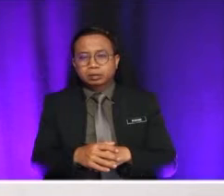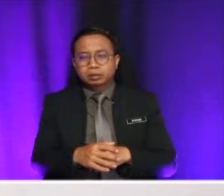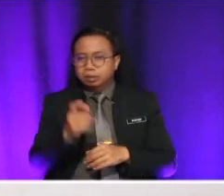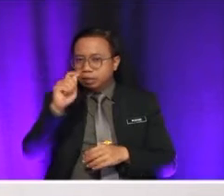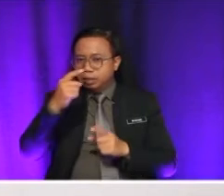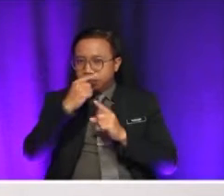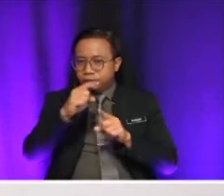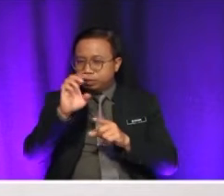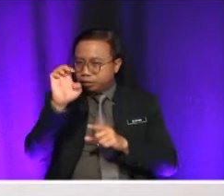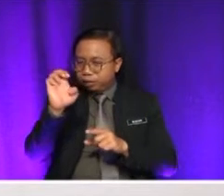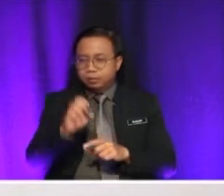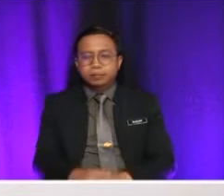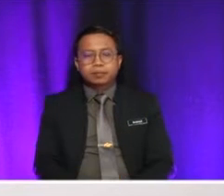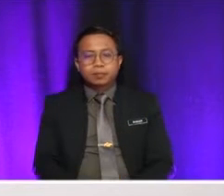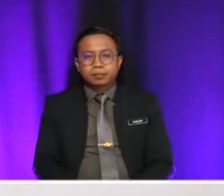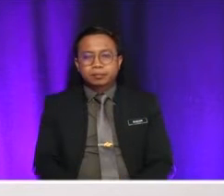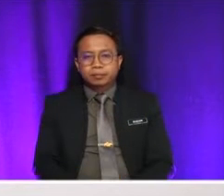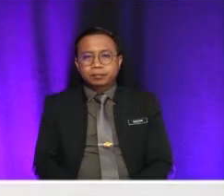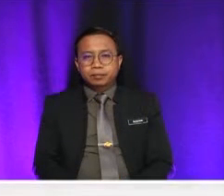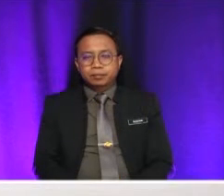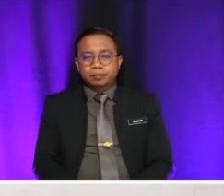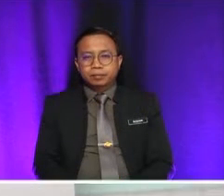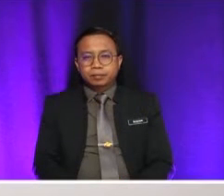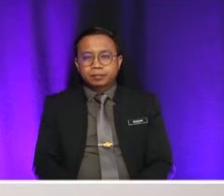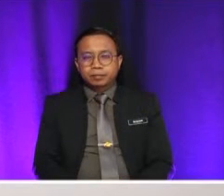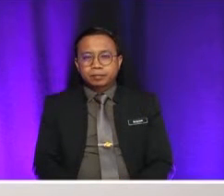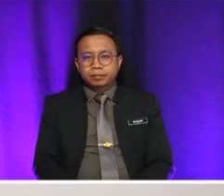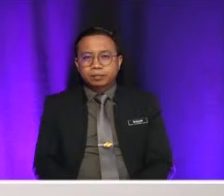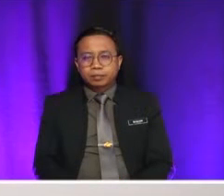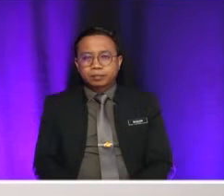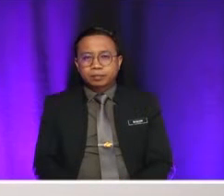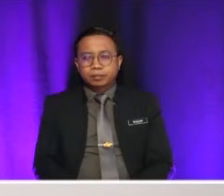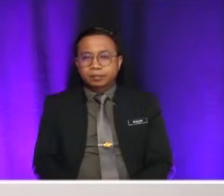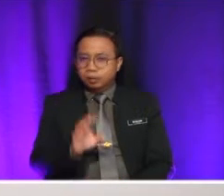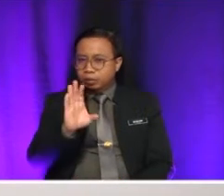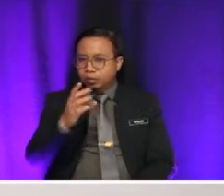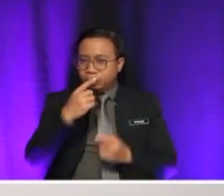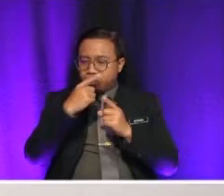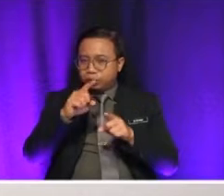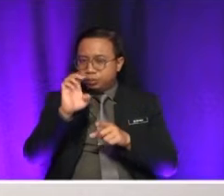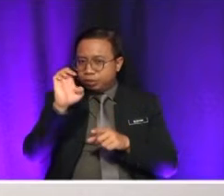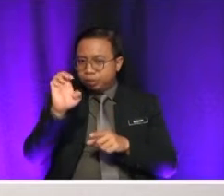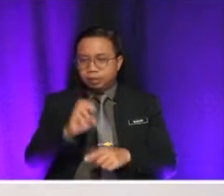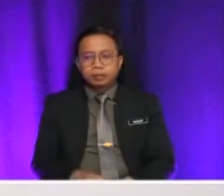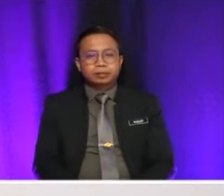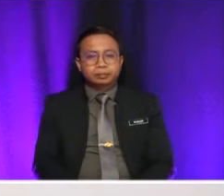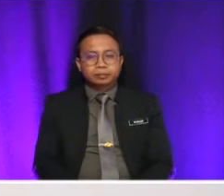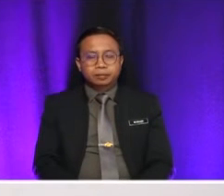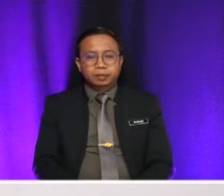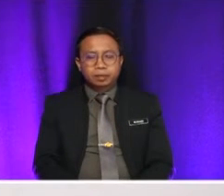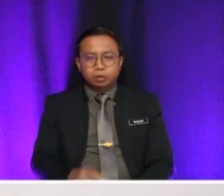answer E. Okay, so however, the solution is generally, yeah. so your answer is E. Okay, so you